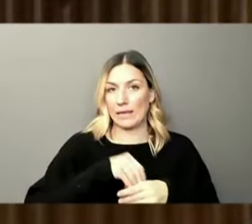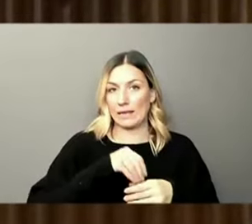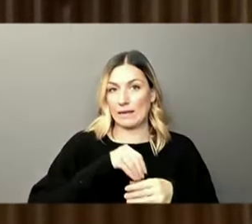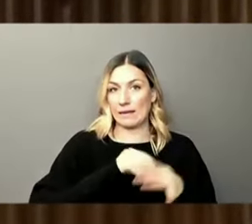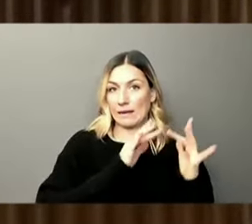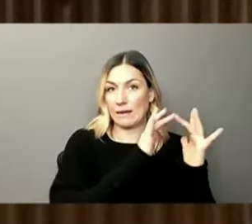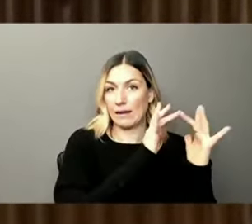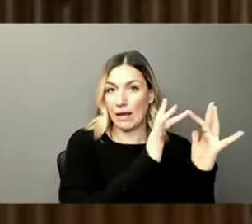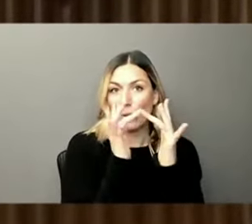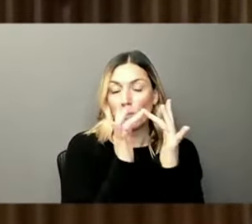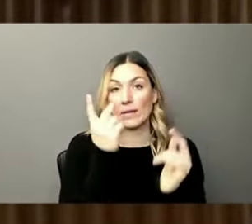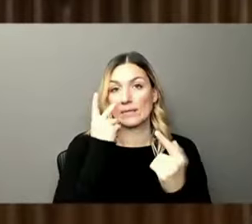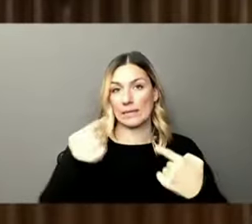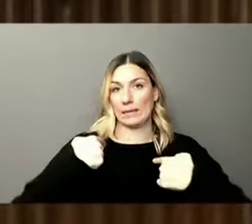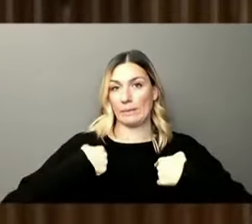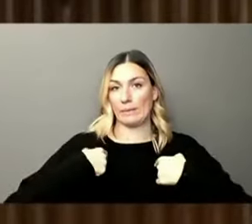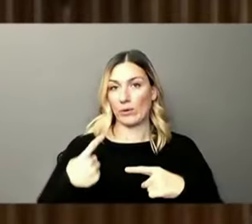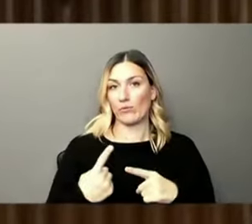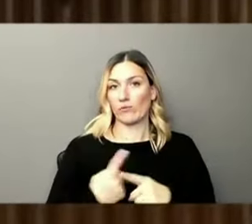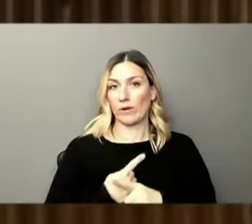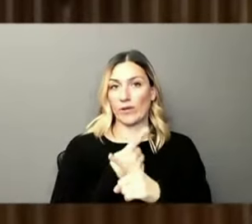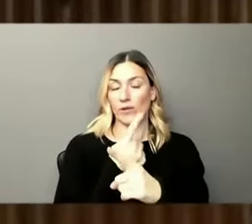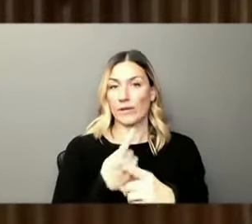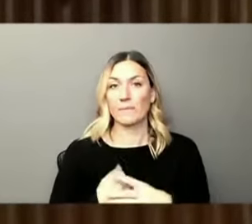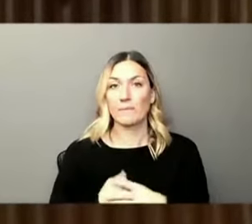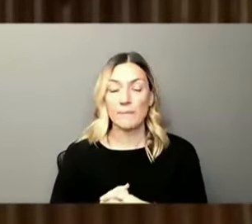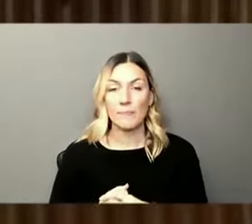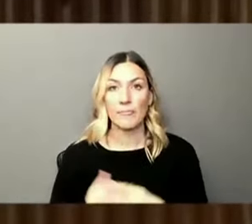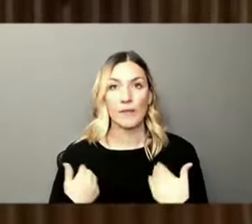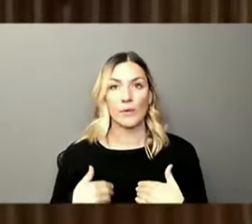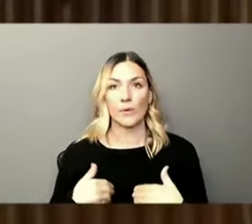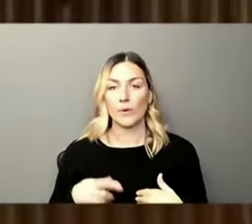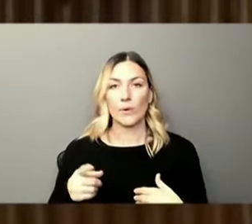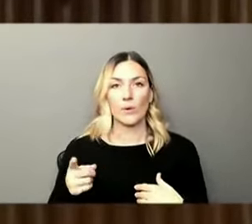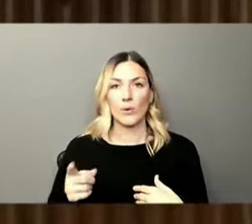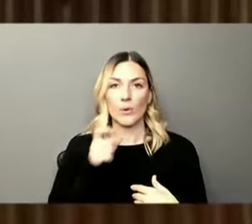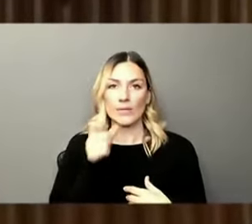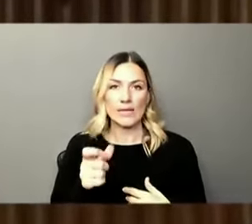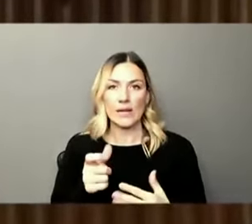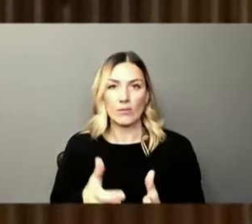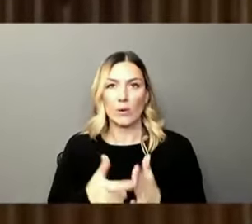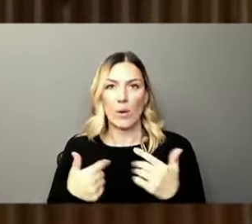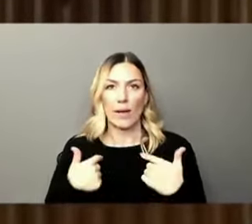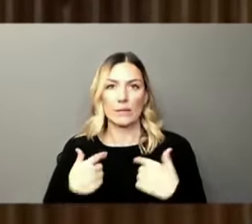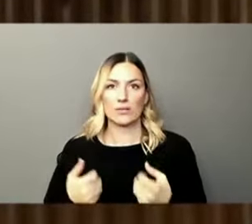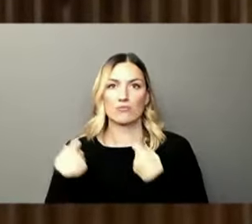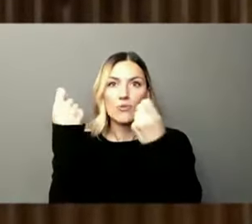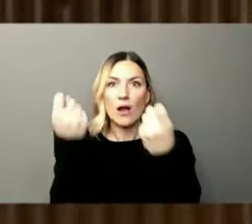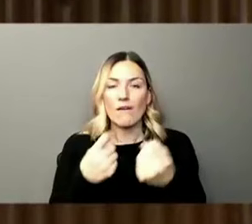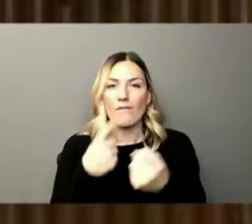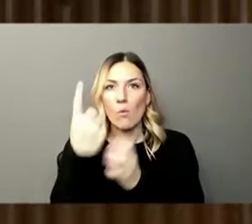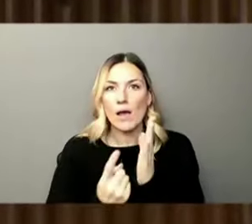see me regularly, and who didn't require me to drive an hour in traffic.